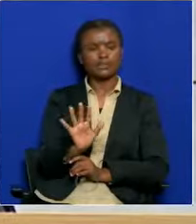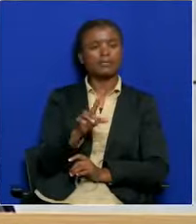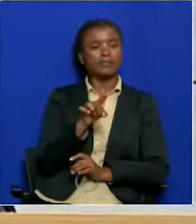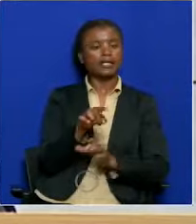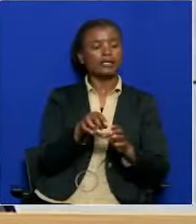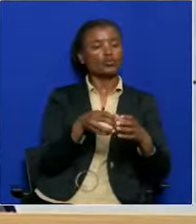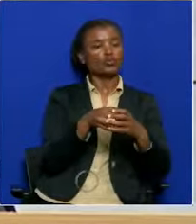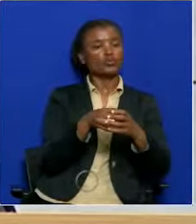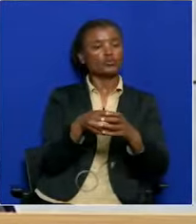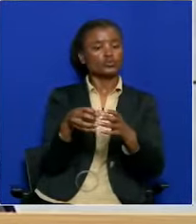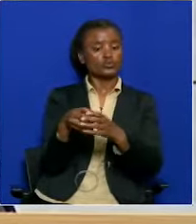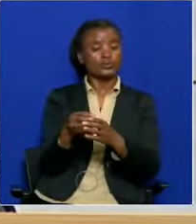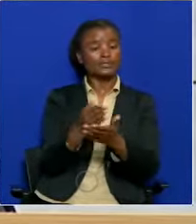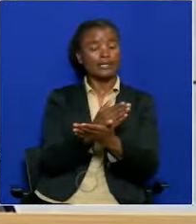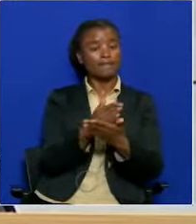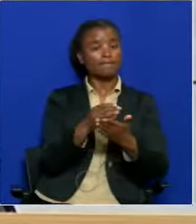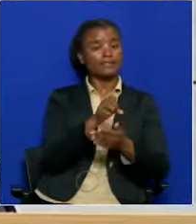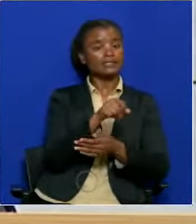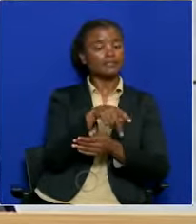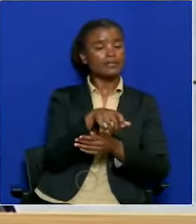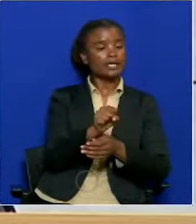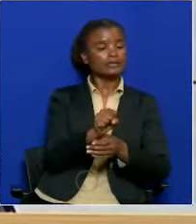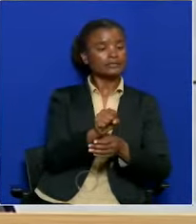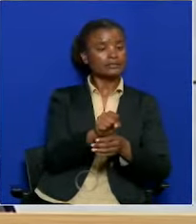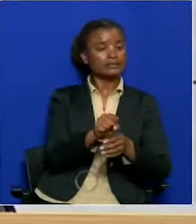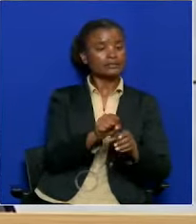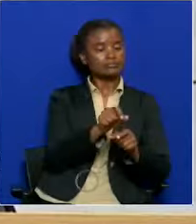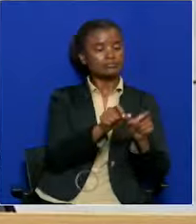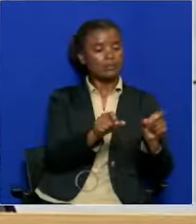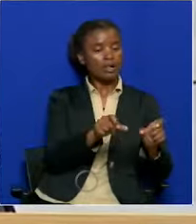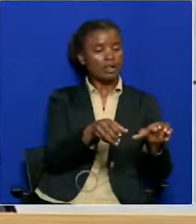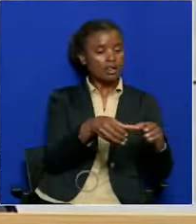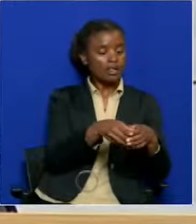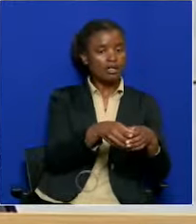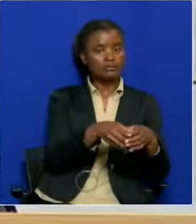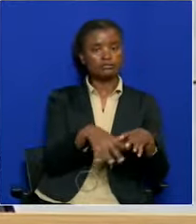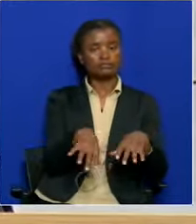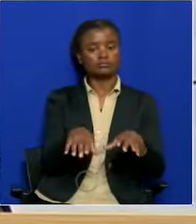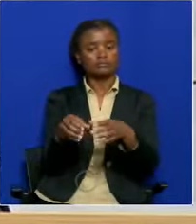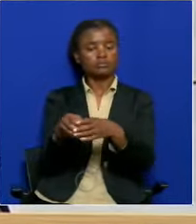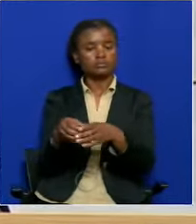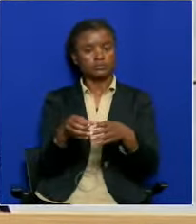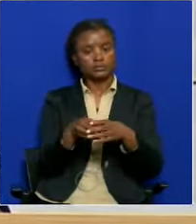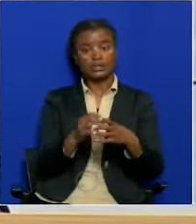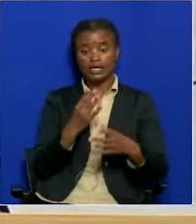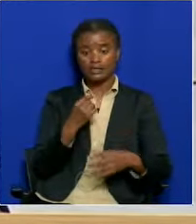officers within the SAPS, then I said yes, I know there were those.